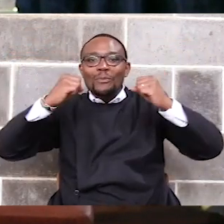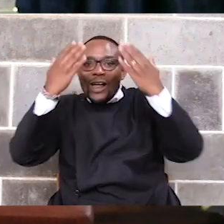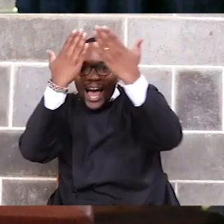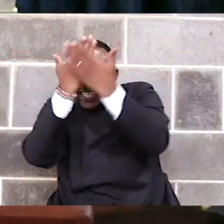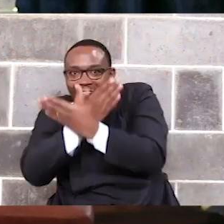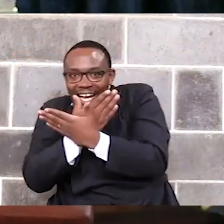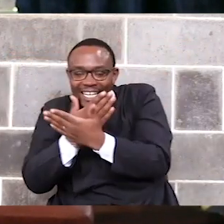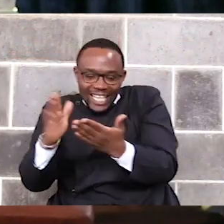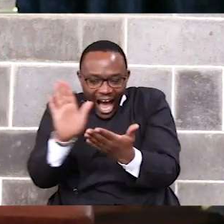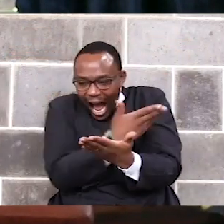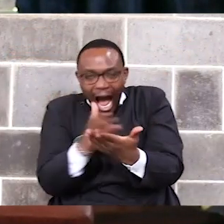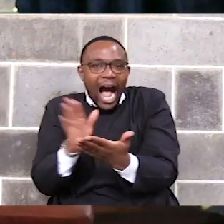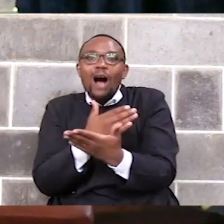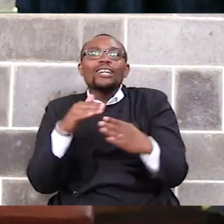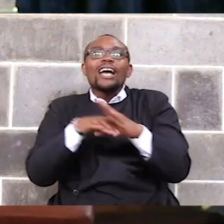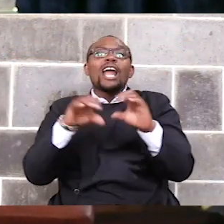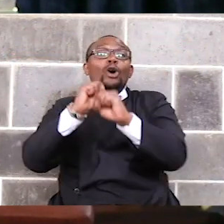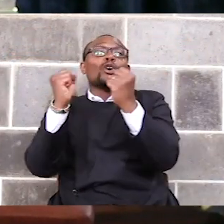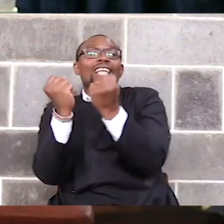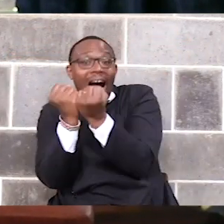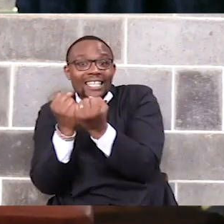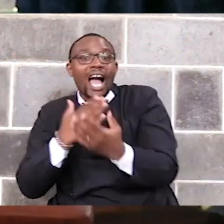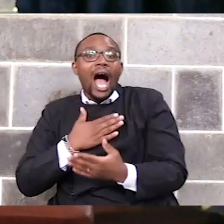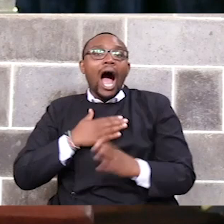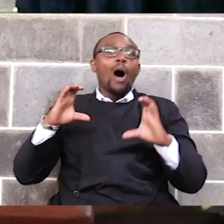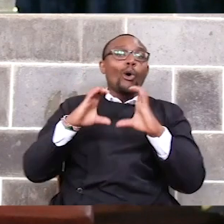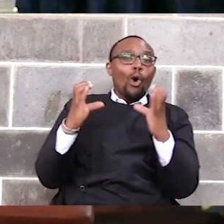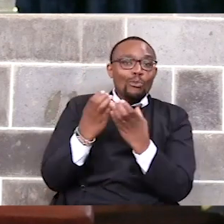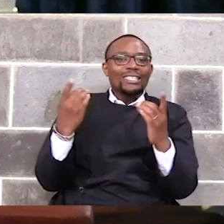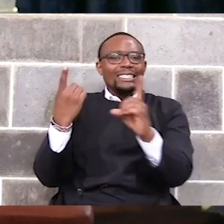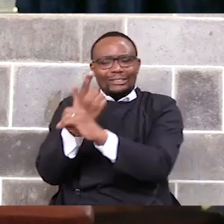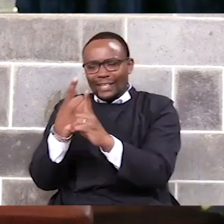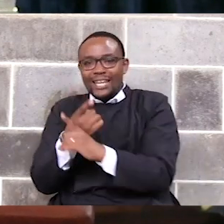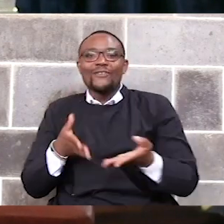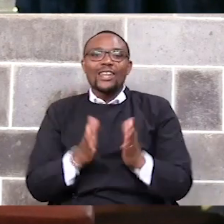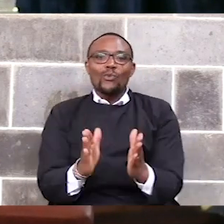our society, in our communities, by the little contribution that we make.